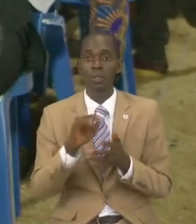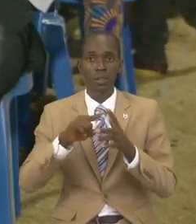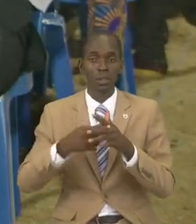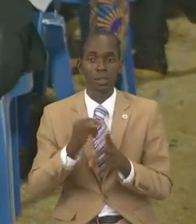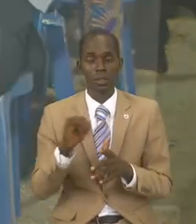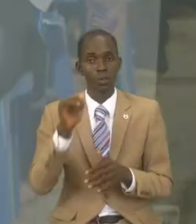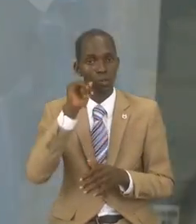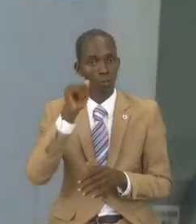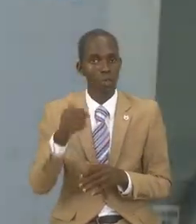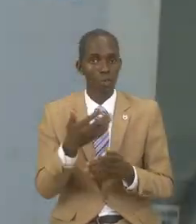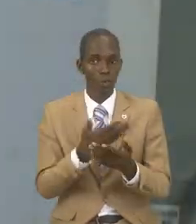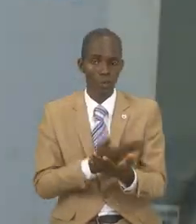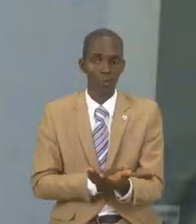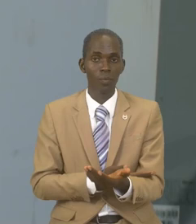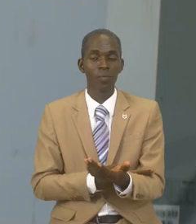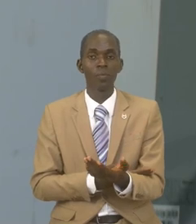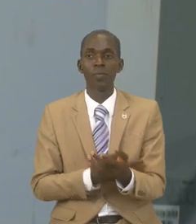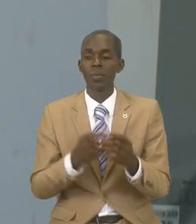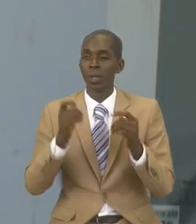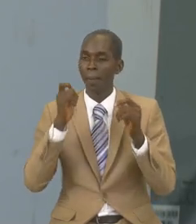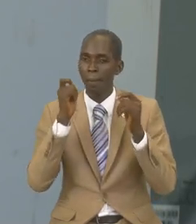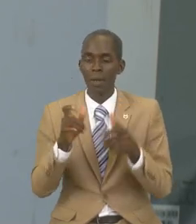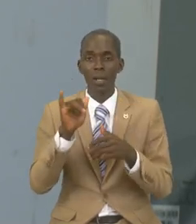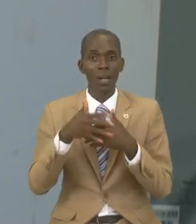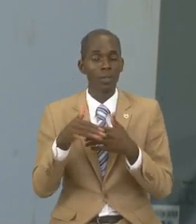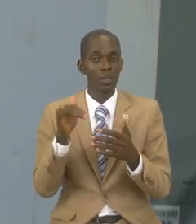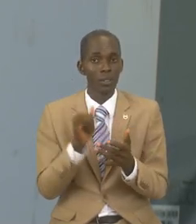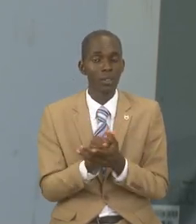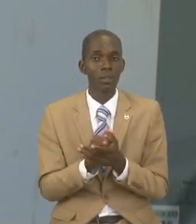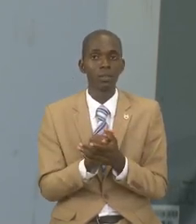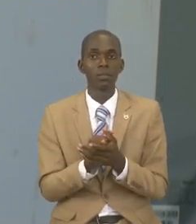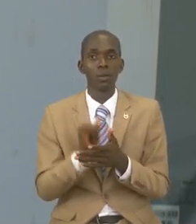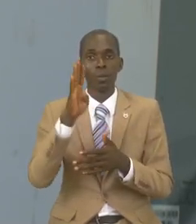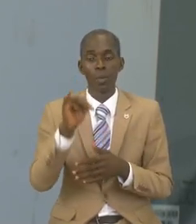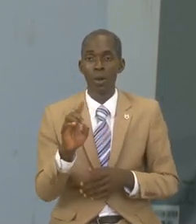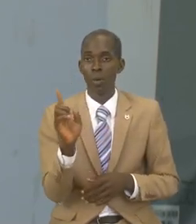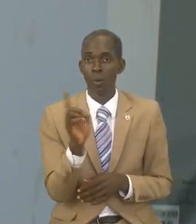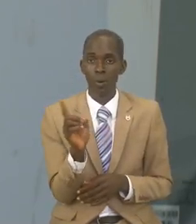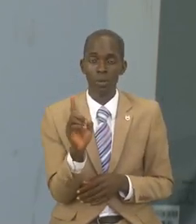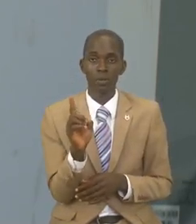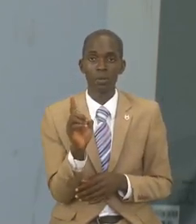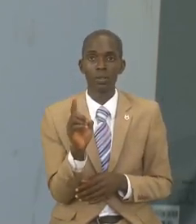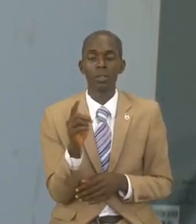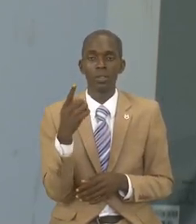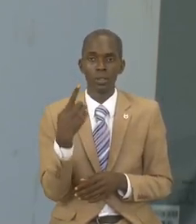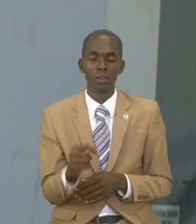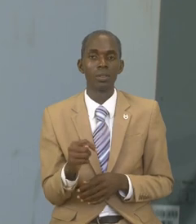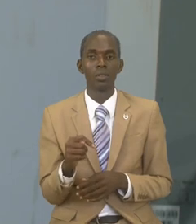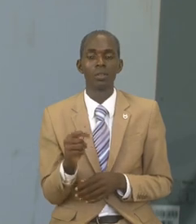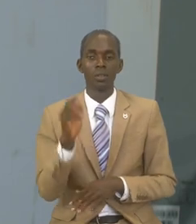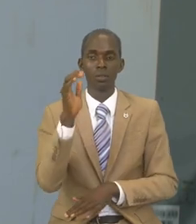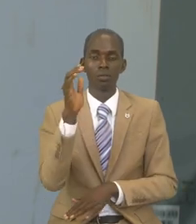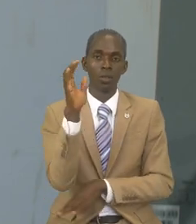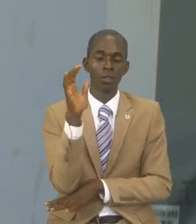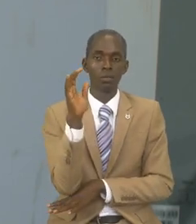morning. Immediately after it finished, by 1 o'clock, the lunch hour with Jesus